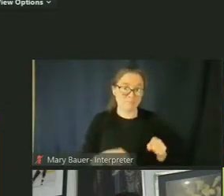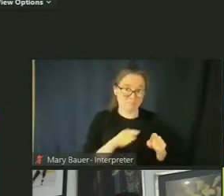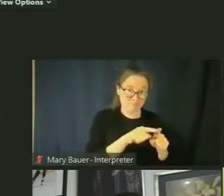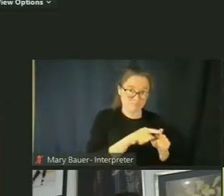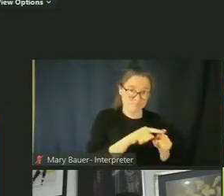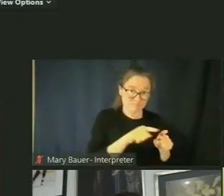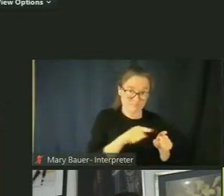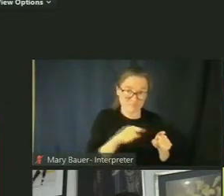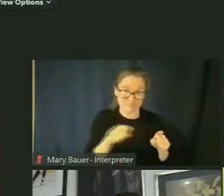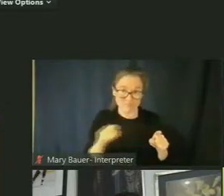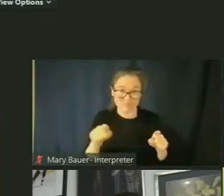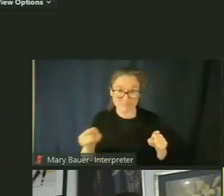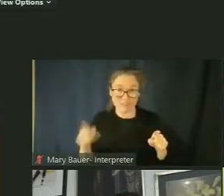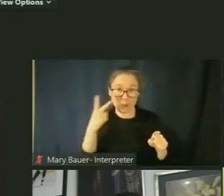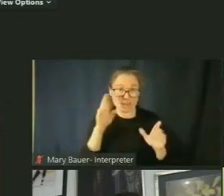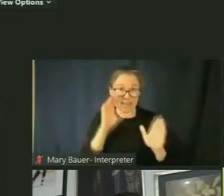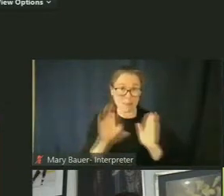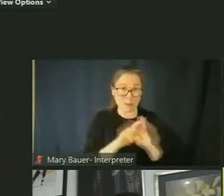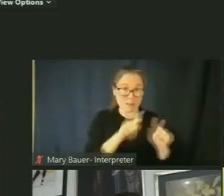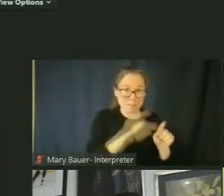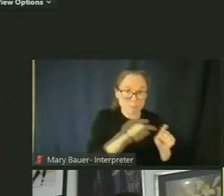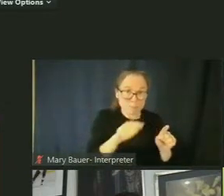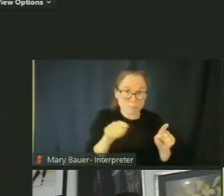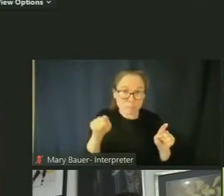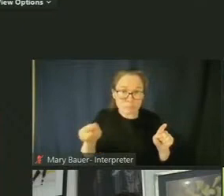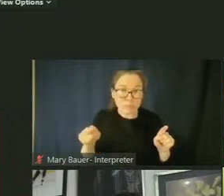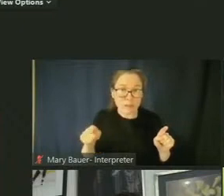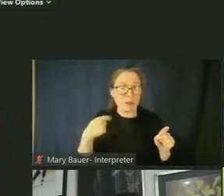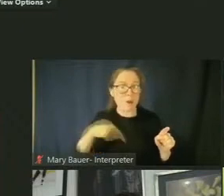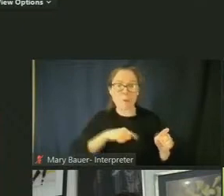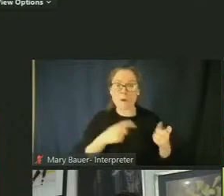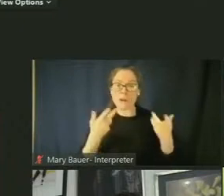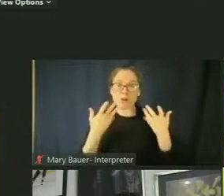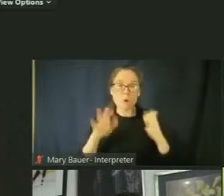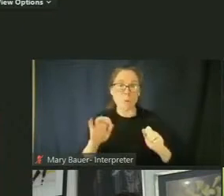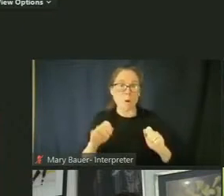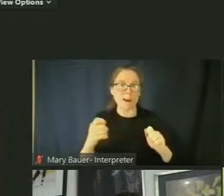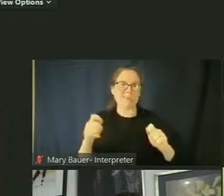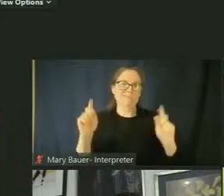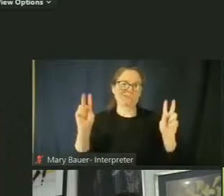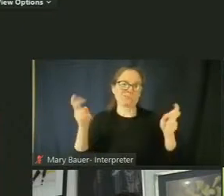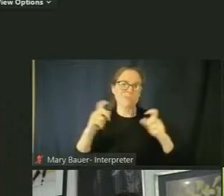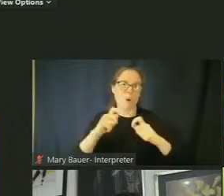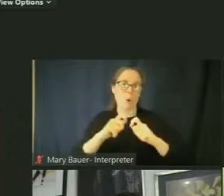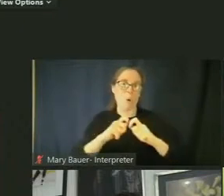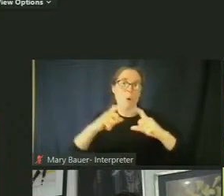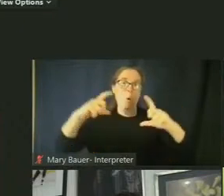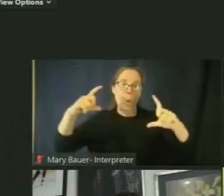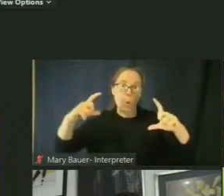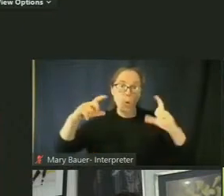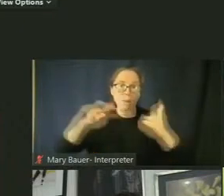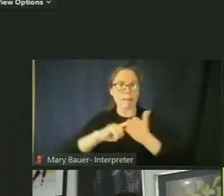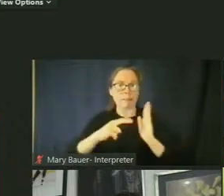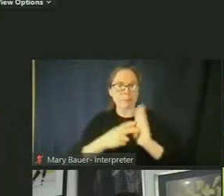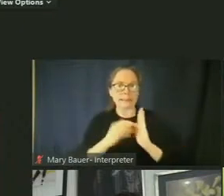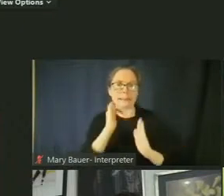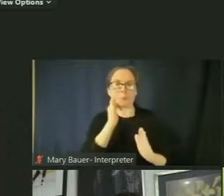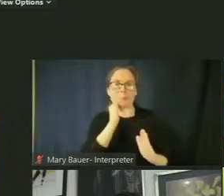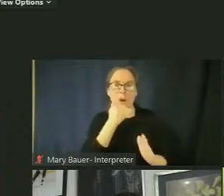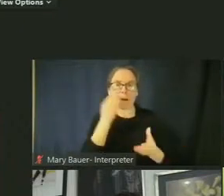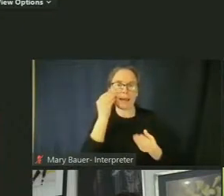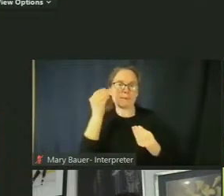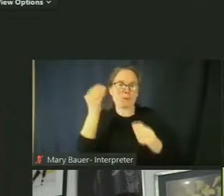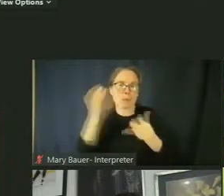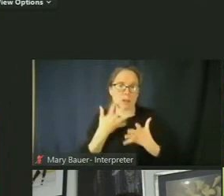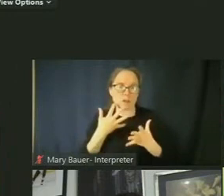virus to get from the left to the right and to affect us is much less likely. So the vaccine is one layer, but all the others